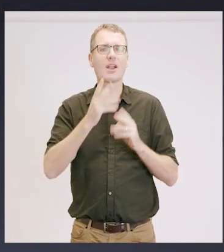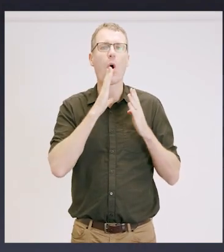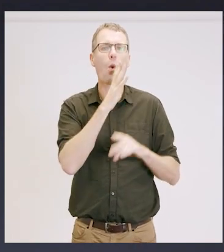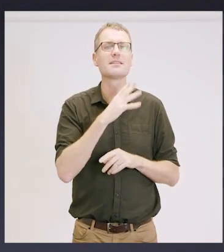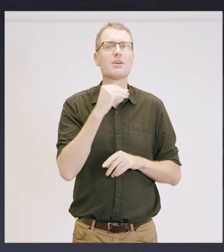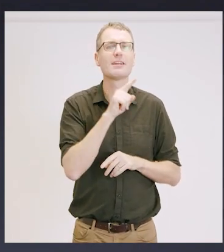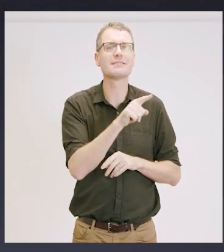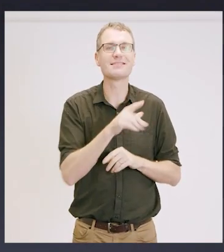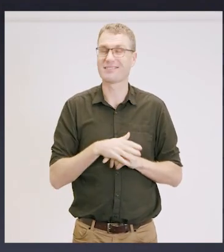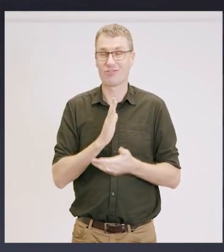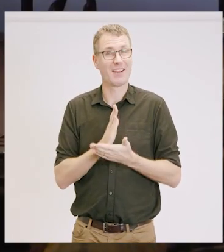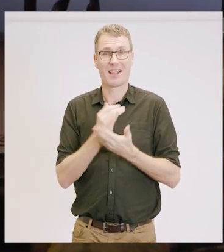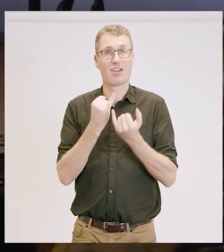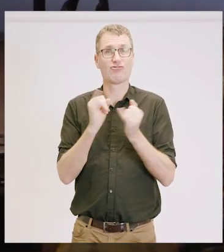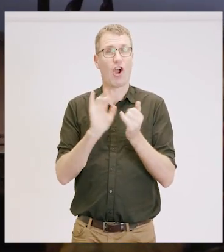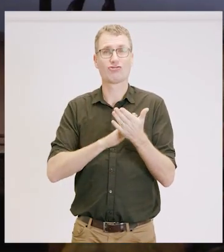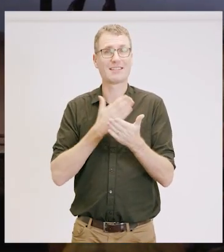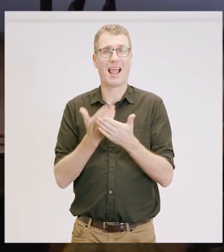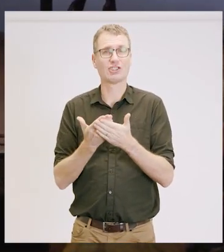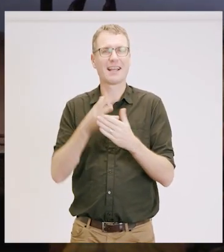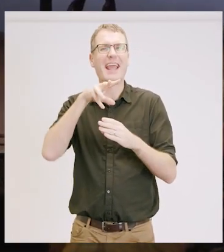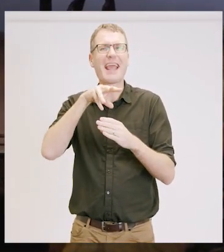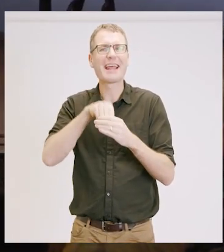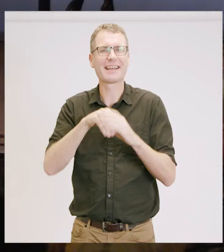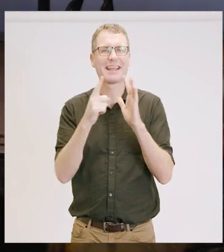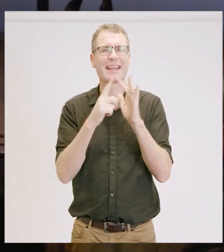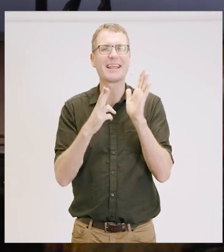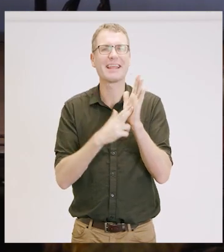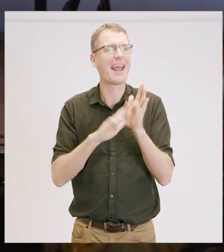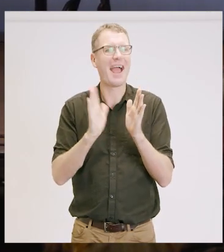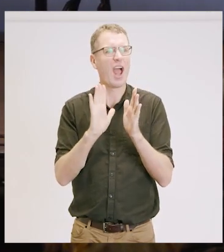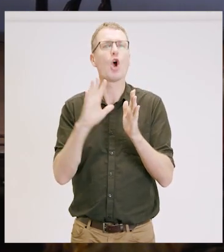the Son, and the Holy Spirit, that's actually an incorrect